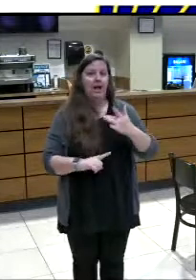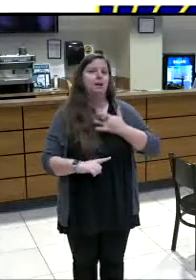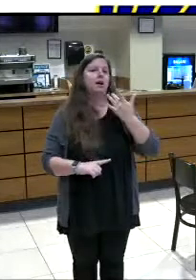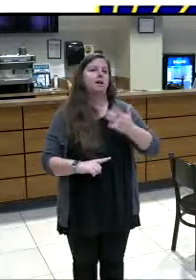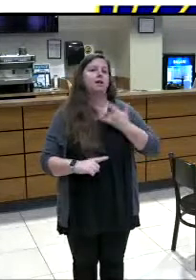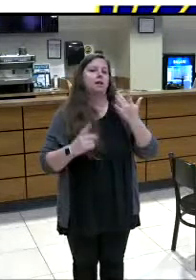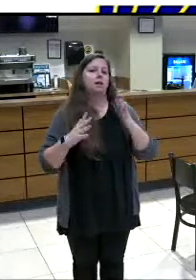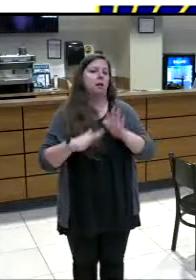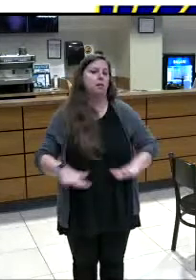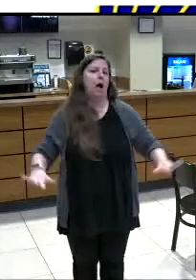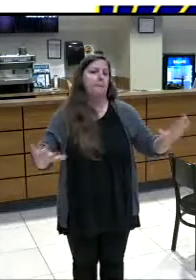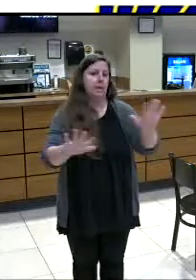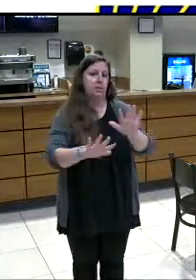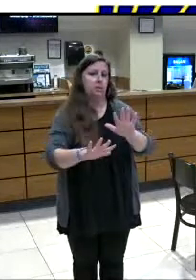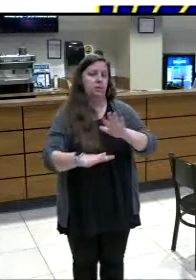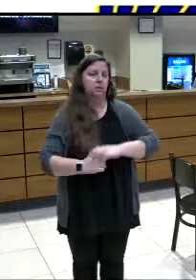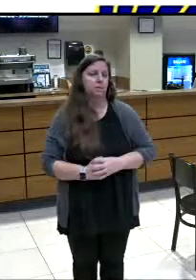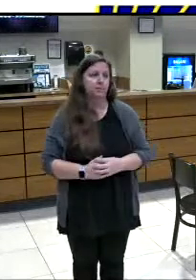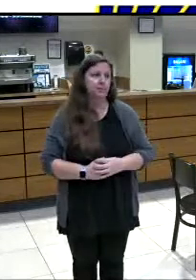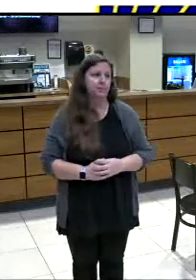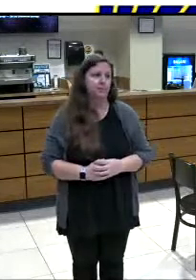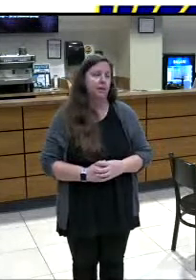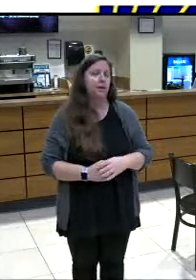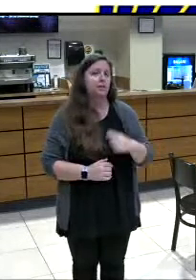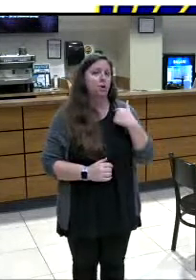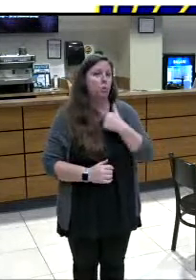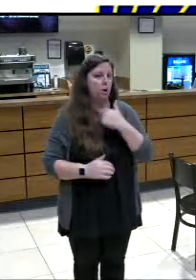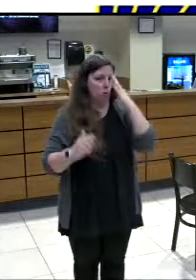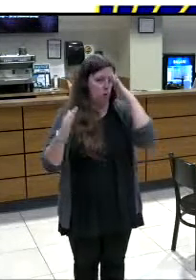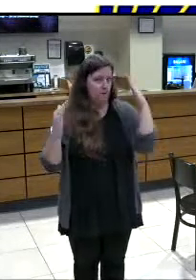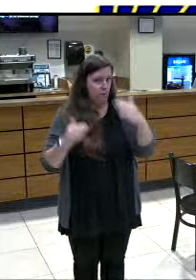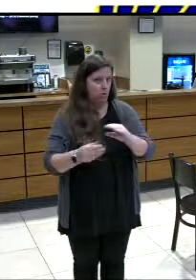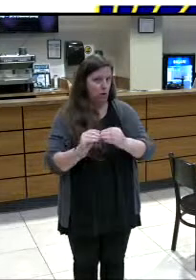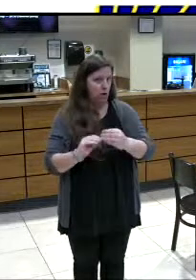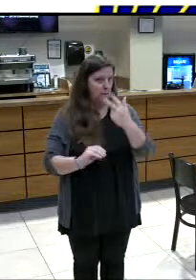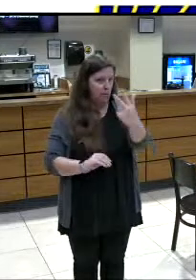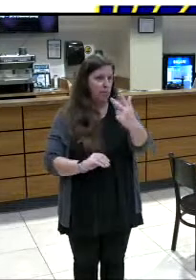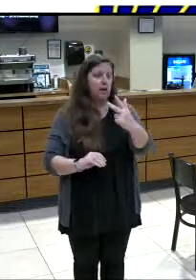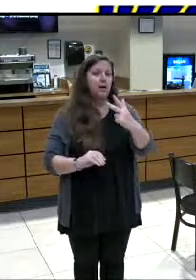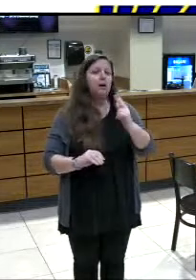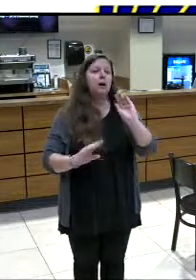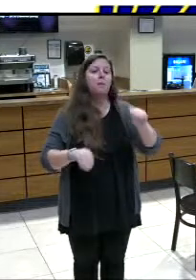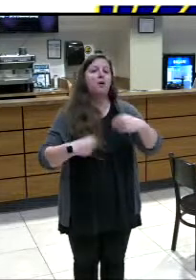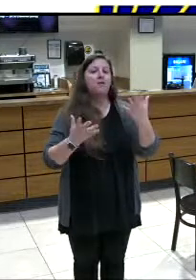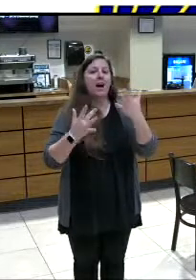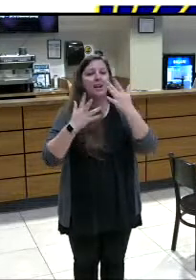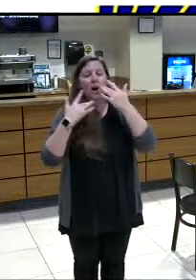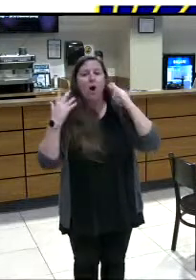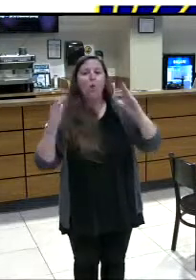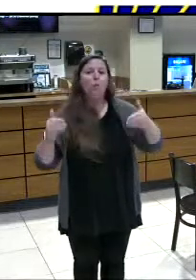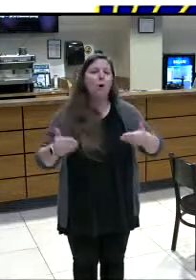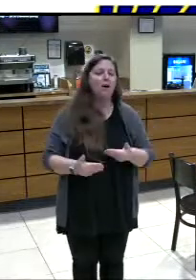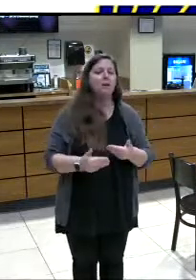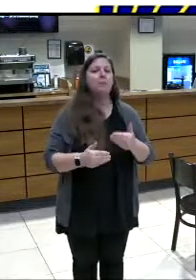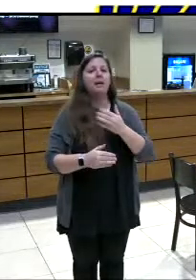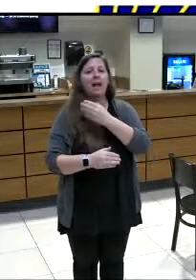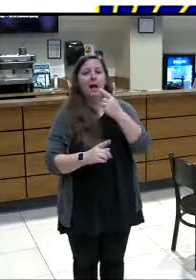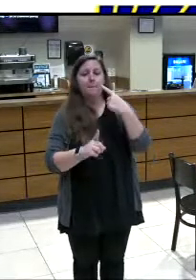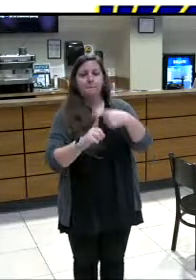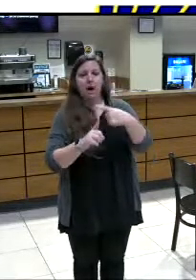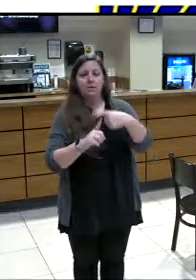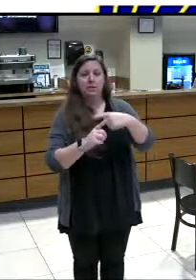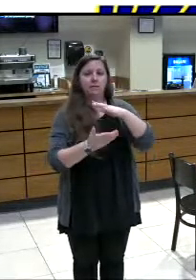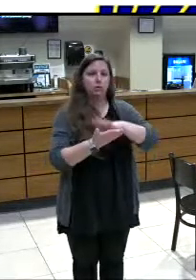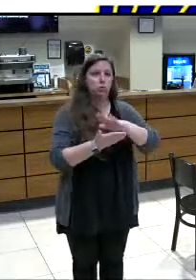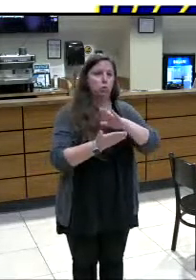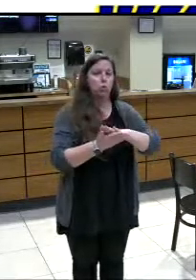And we're going to specifically focus on number 3, providing a welcoming environment and positive school and district culture